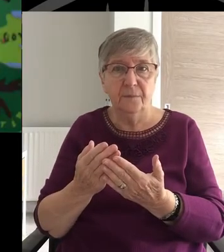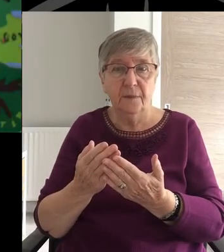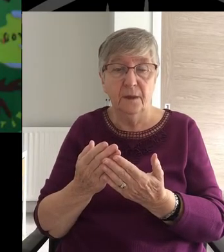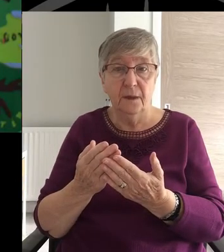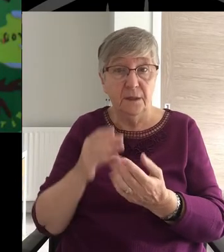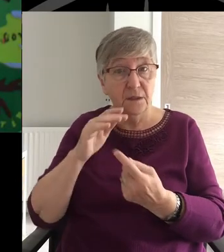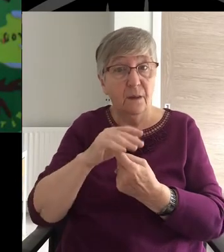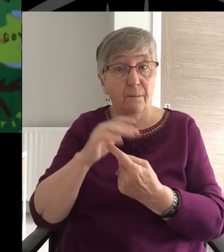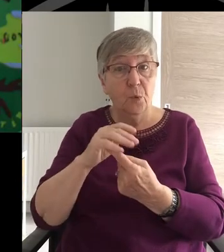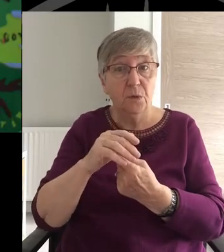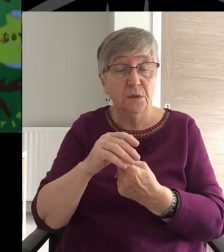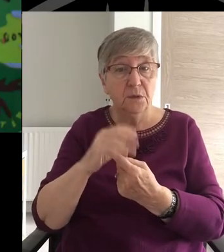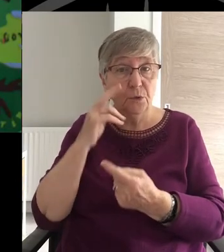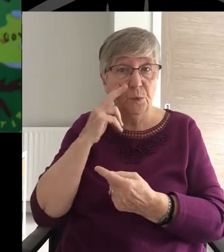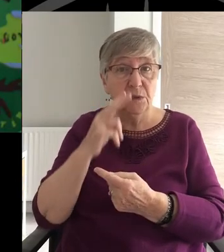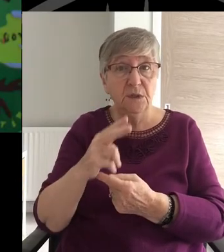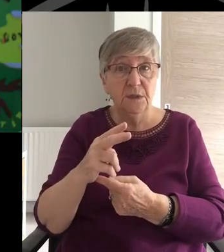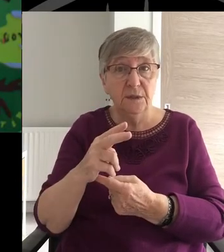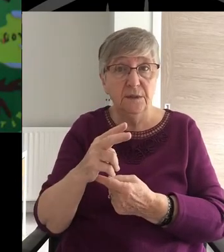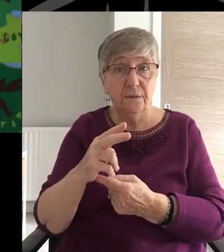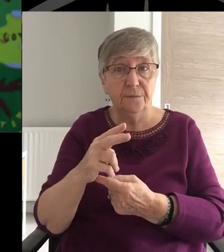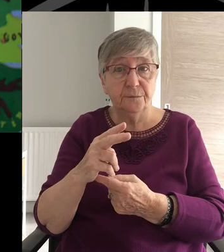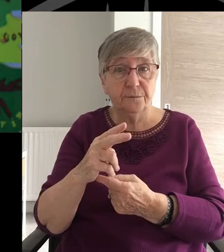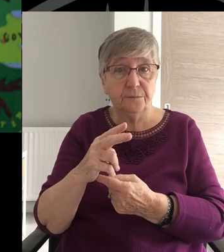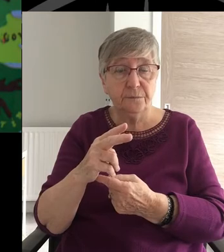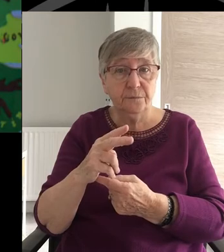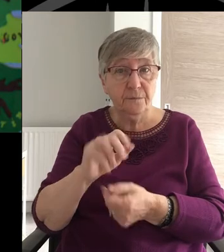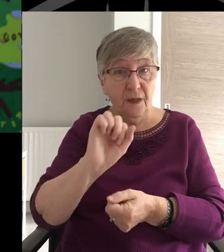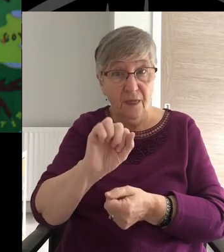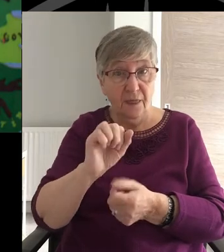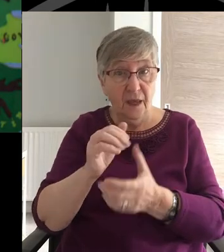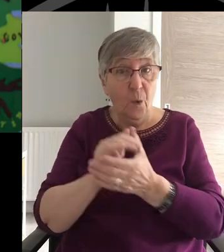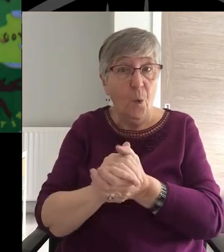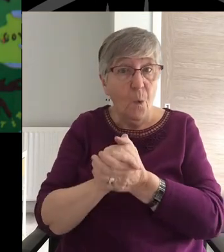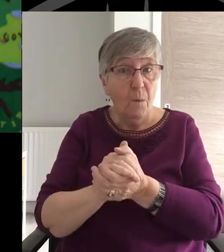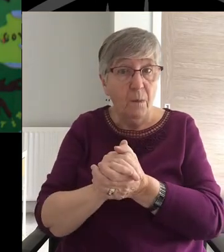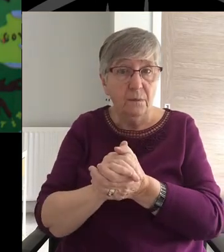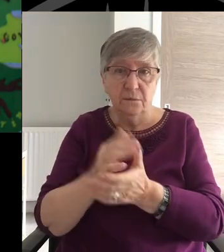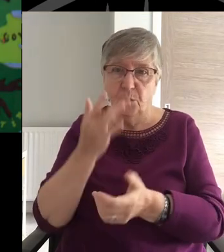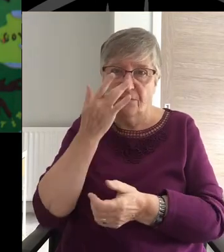And it's important to see that that hope was false,